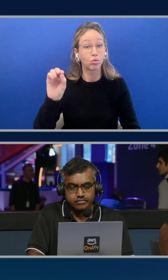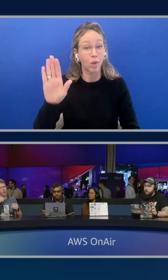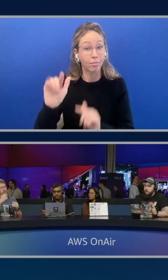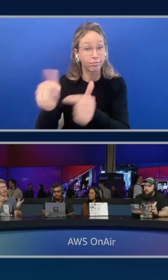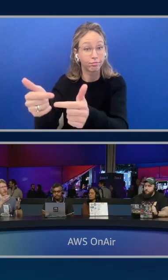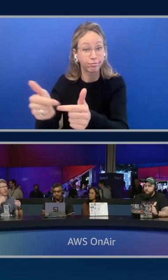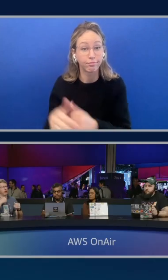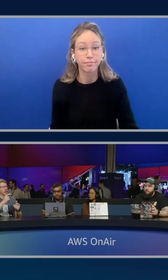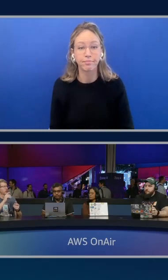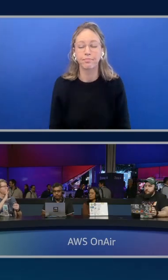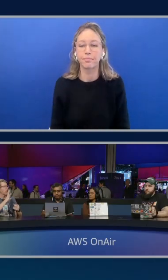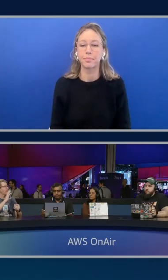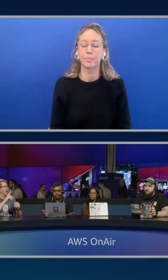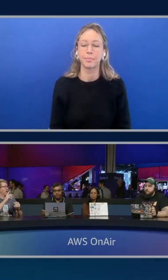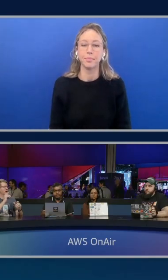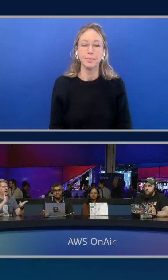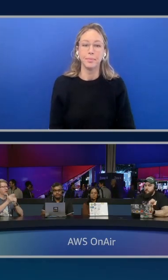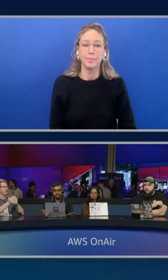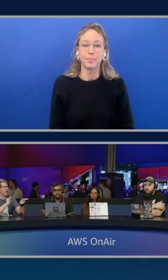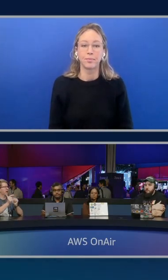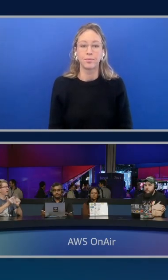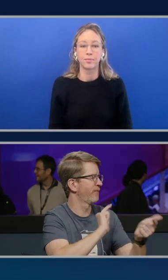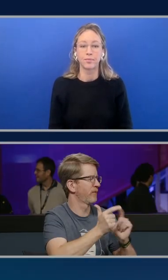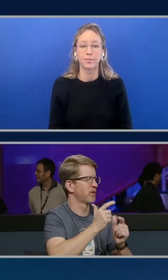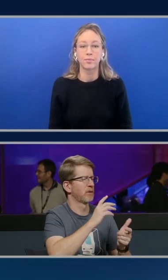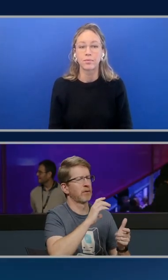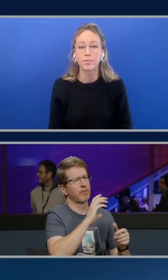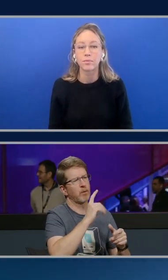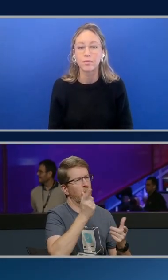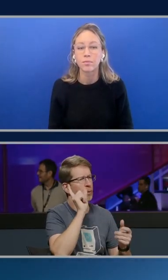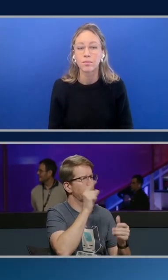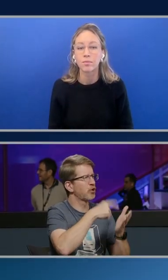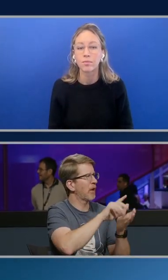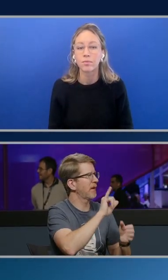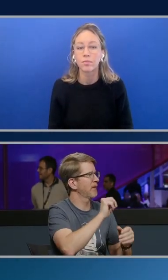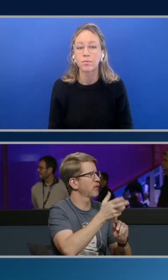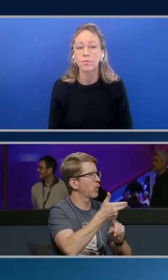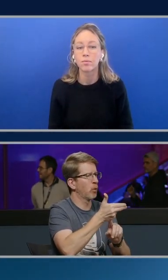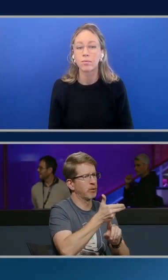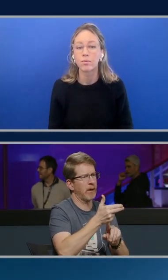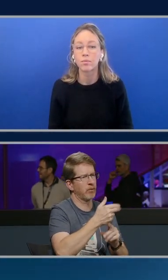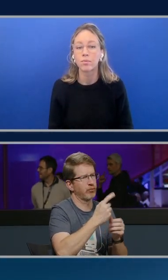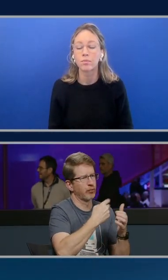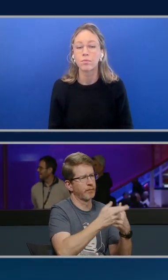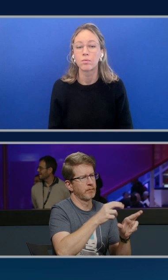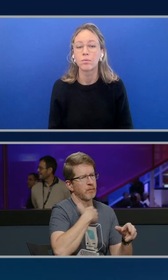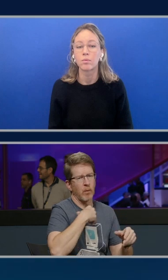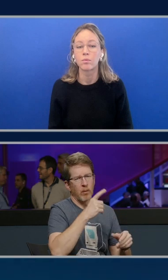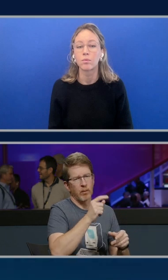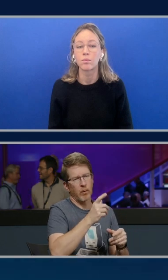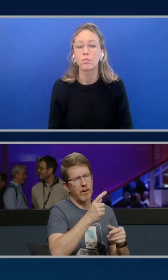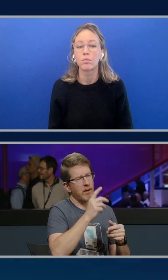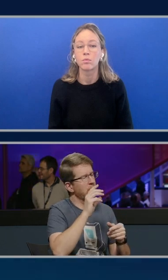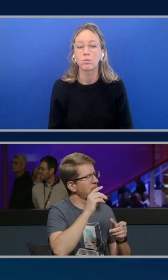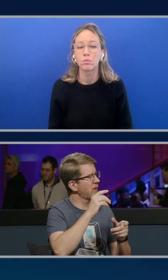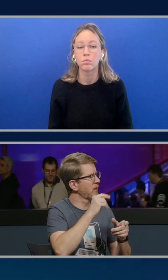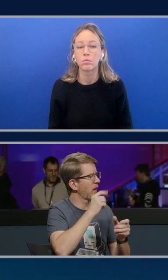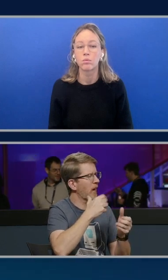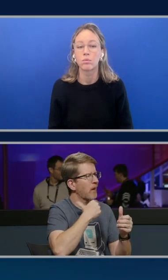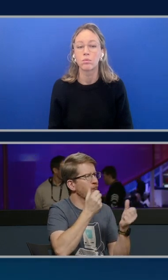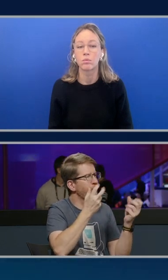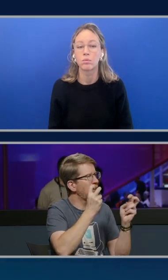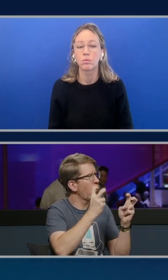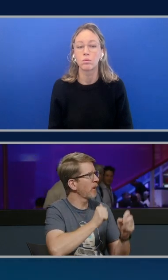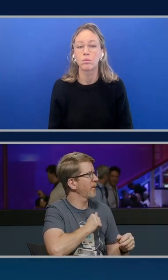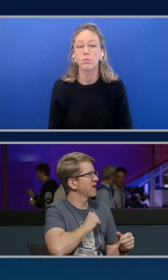Sure. So this one here, we were talking about the bidirectionality. So checking into a hotel is the example we